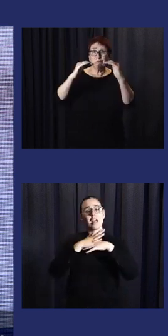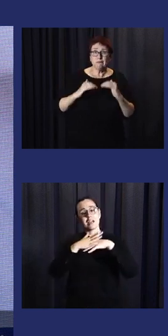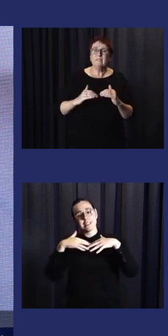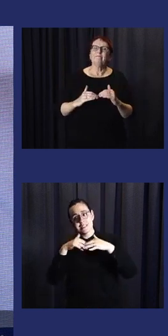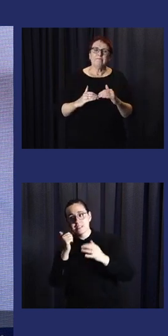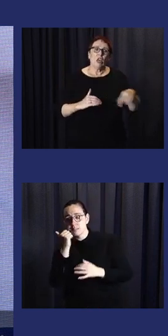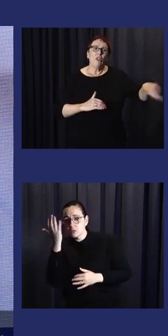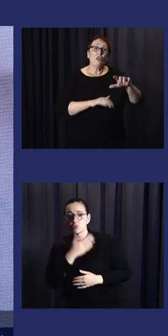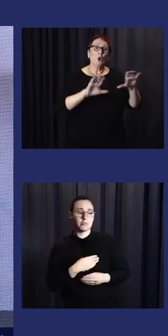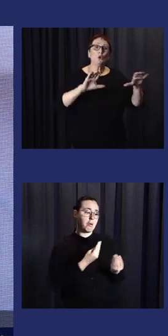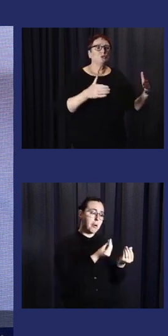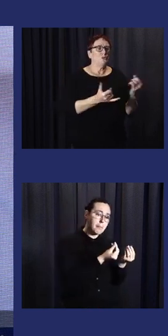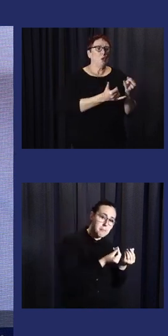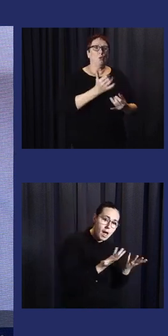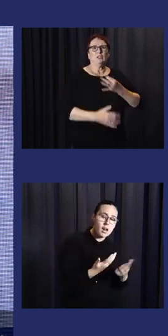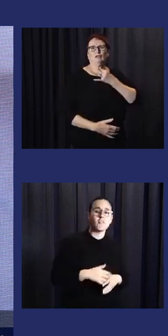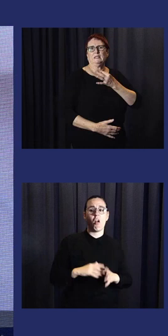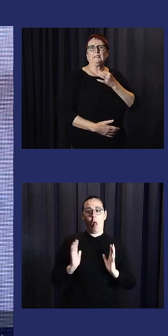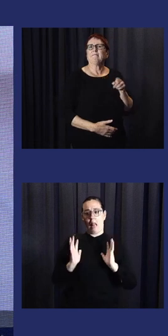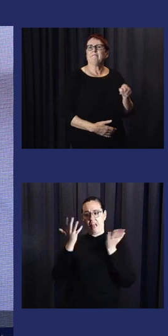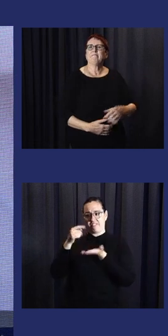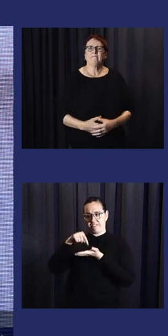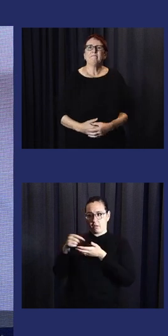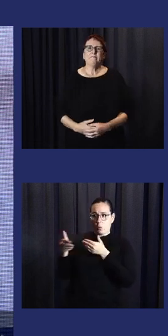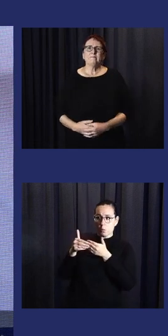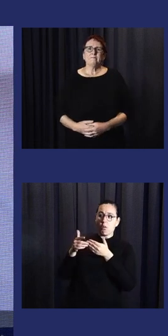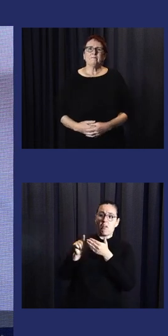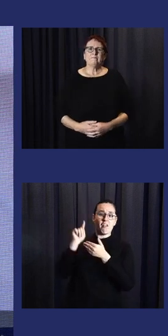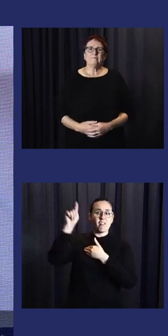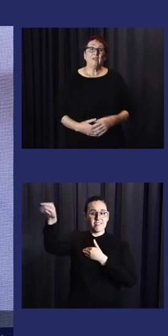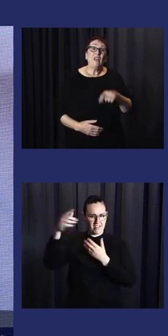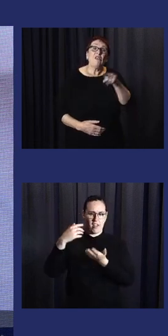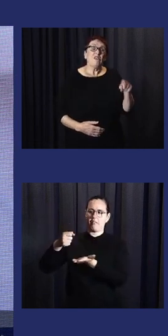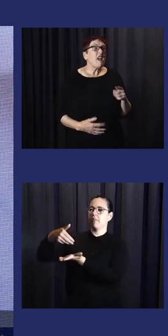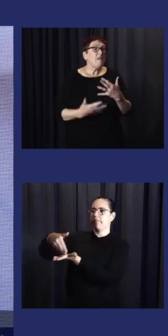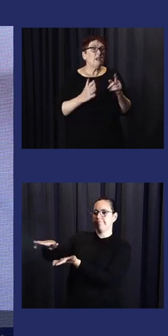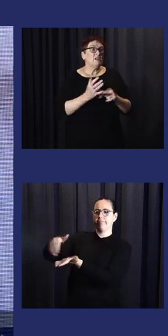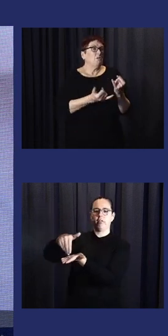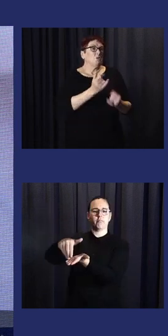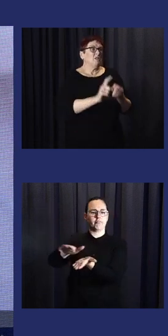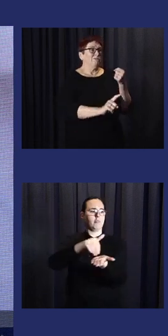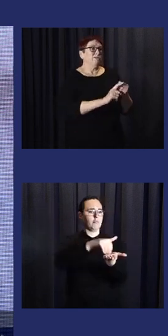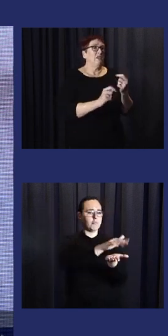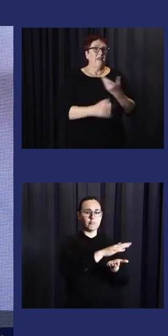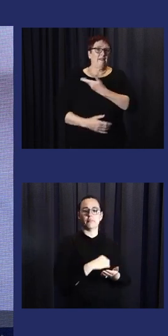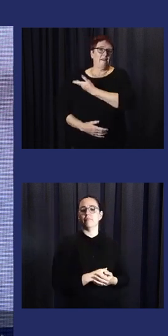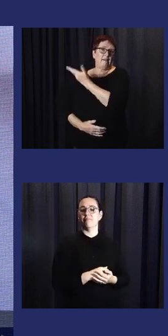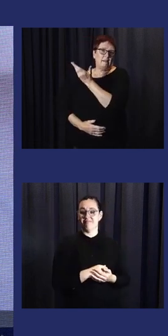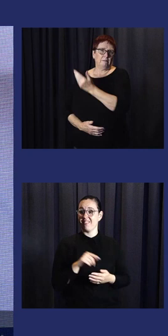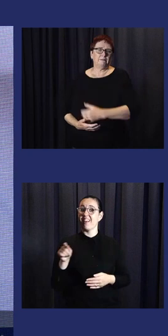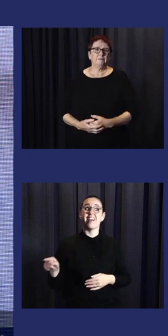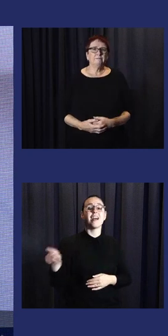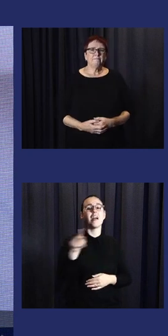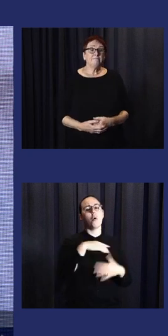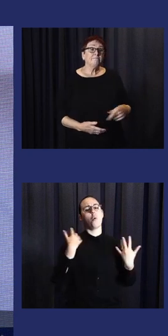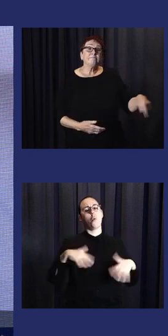greater risk, disaster risk, and are often more adversely impacted by disasters. Such people are less likely to